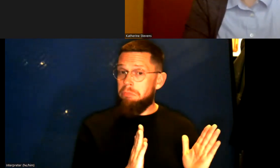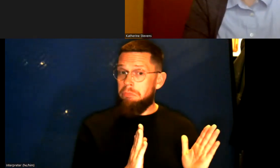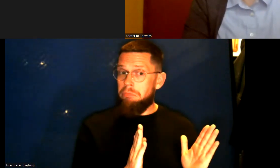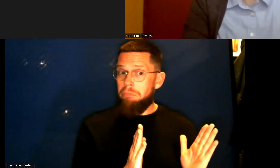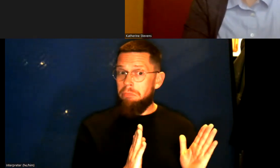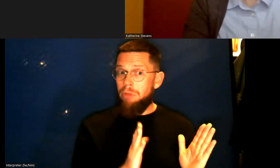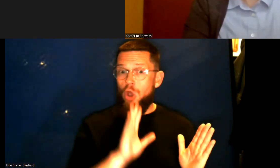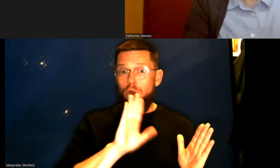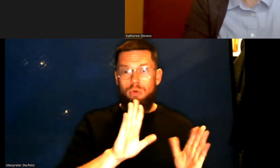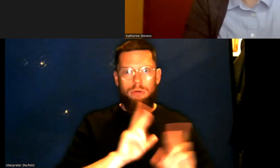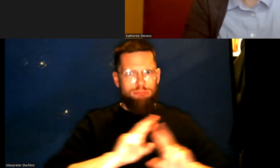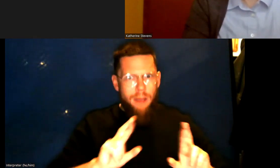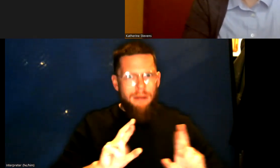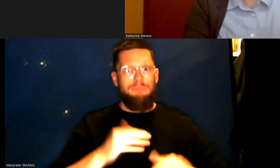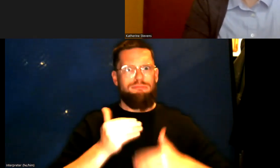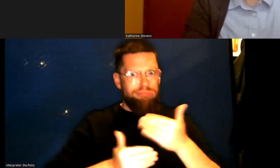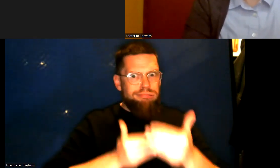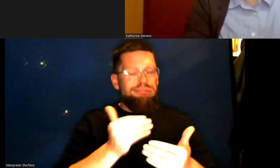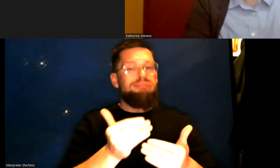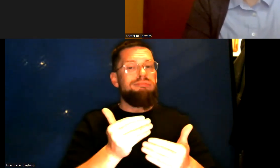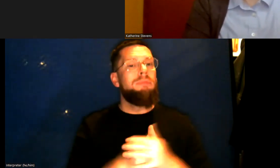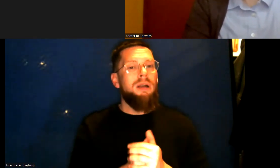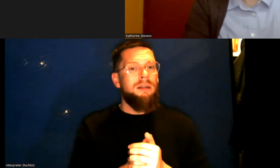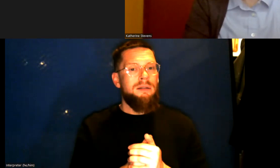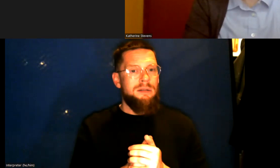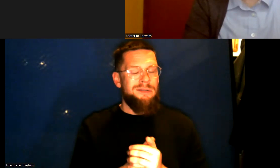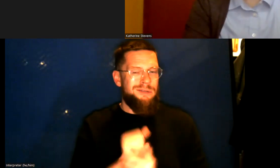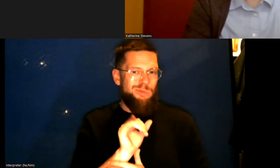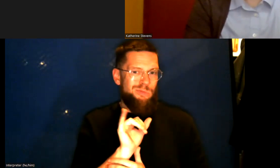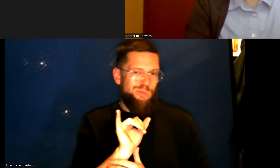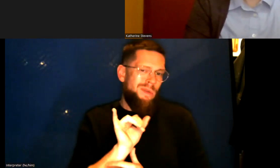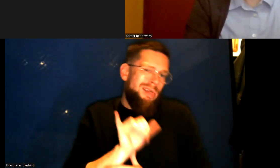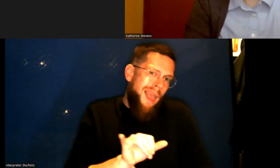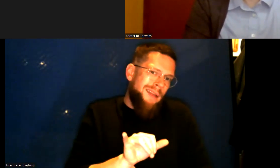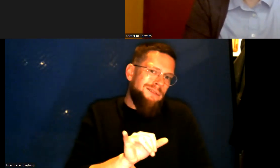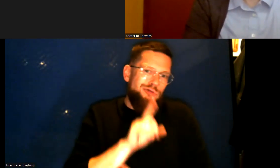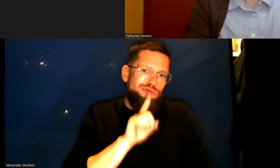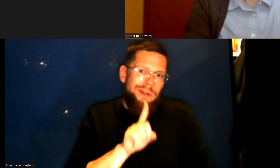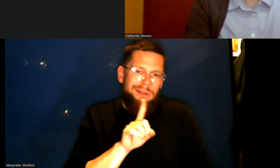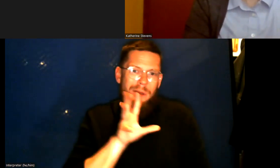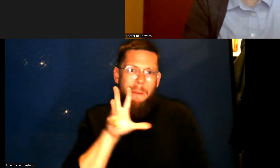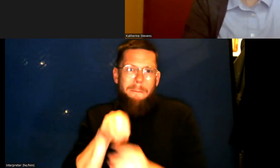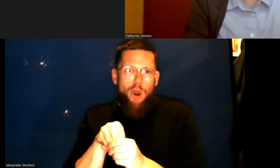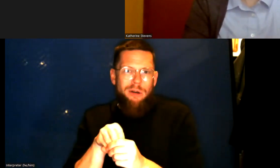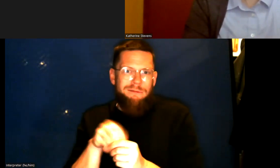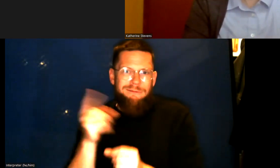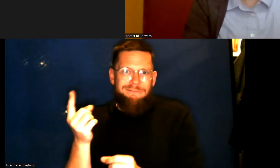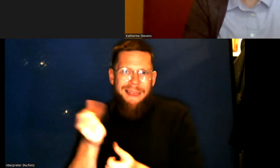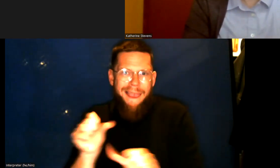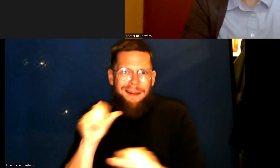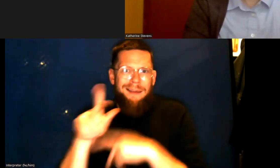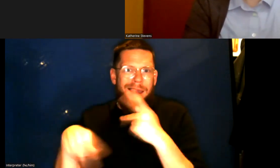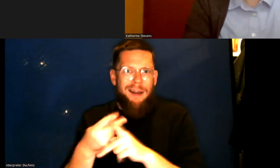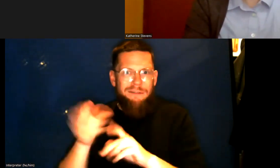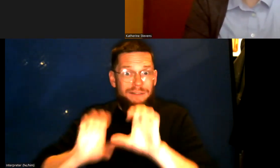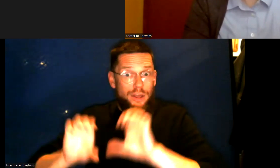and your preparation. So that's really where I think it comes into any kind of evaluation. But in terms